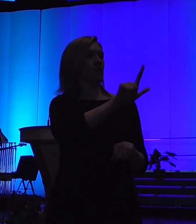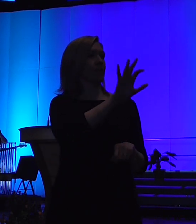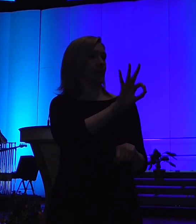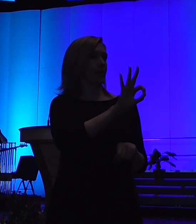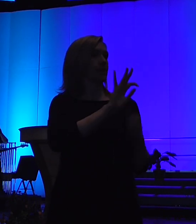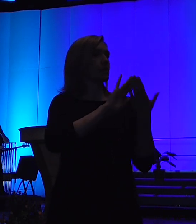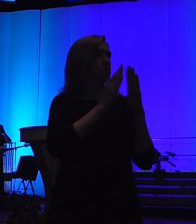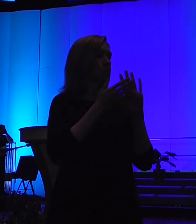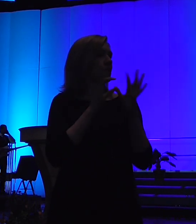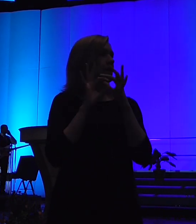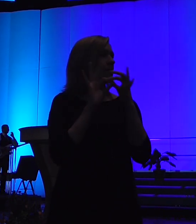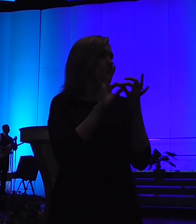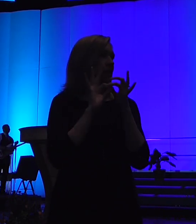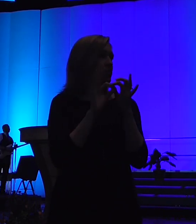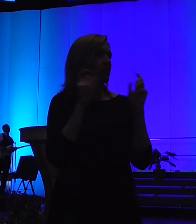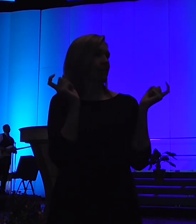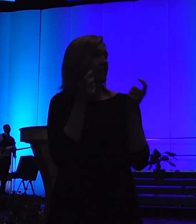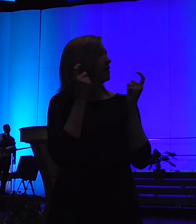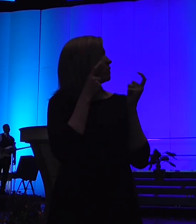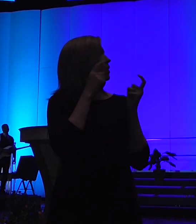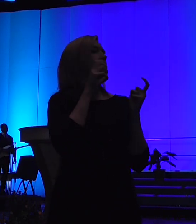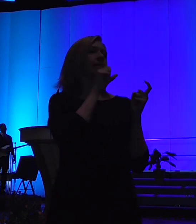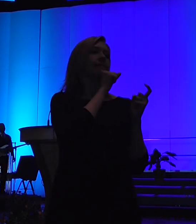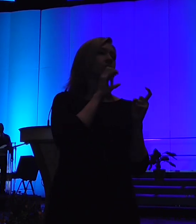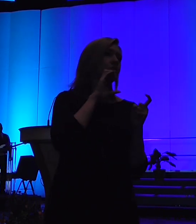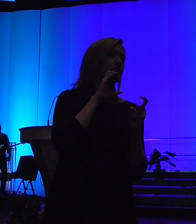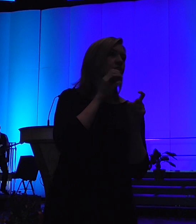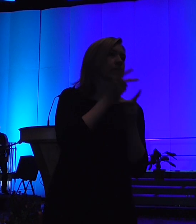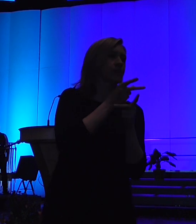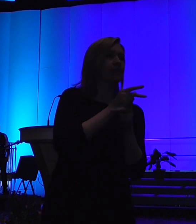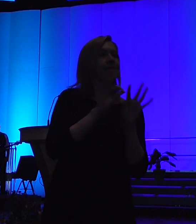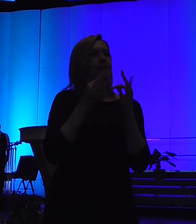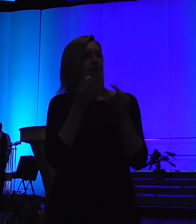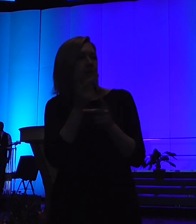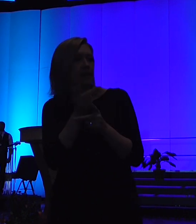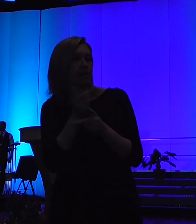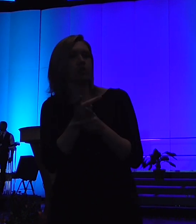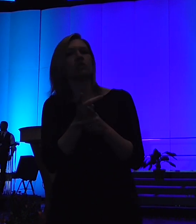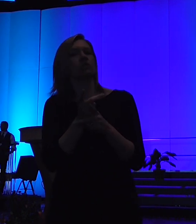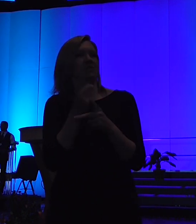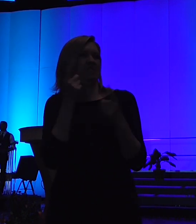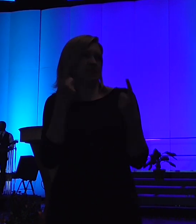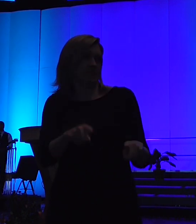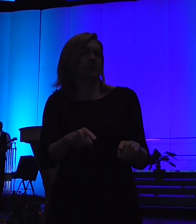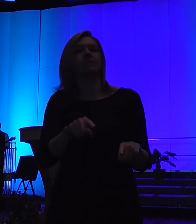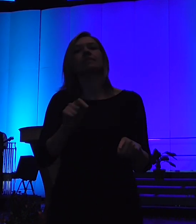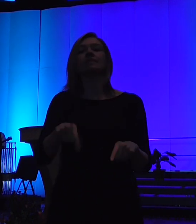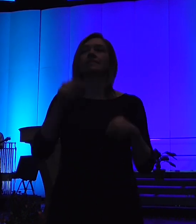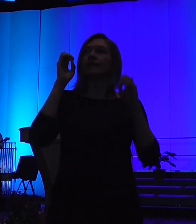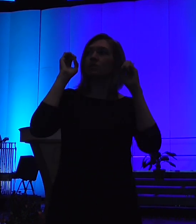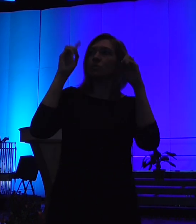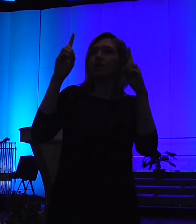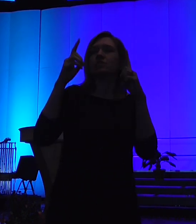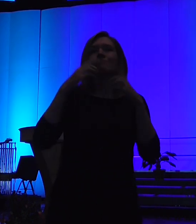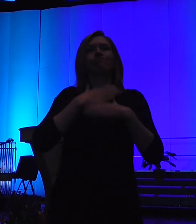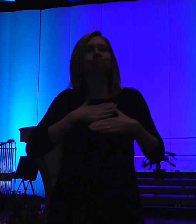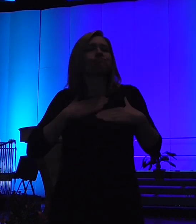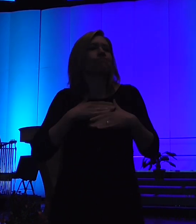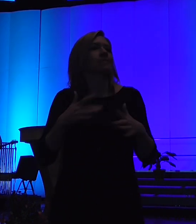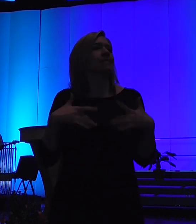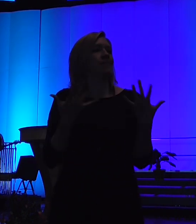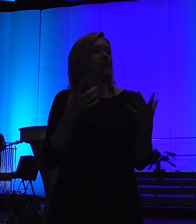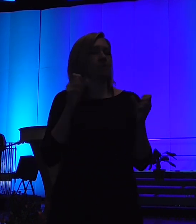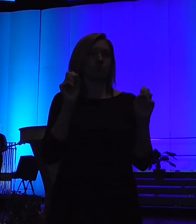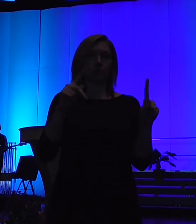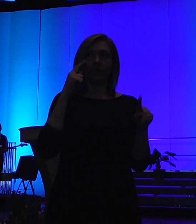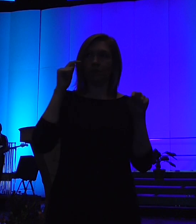Community Connection Fair for elder care and family caregivers gets underway. This informational and education-packed event provides an opportunity for